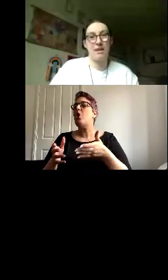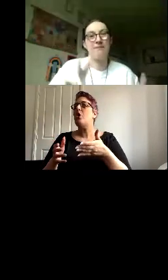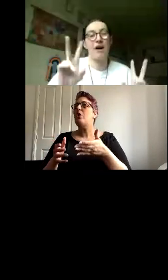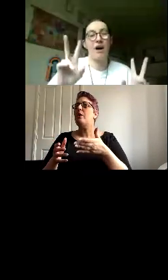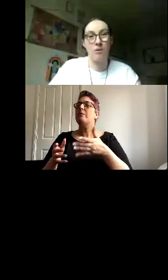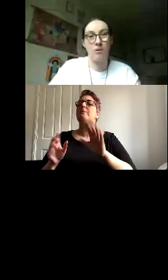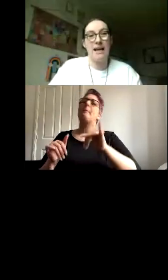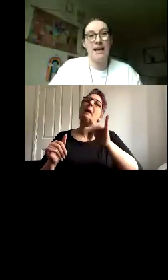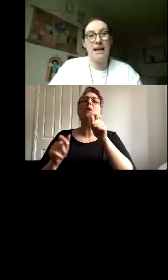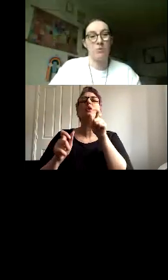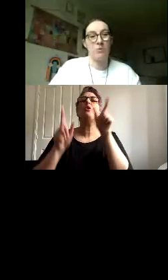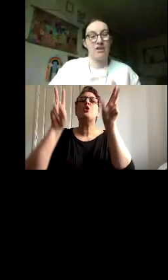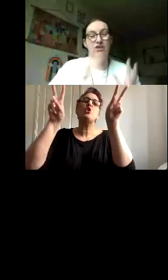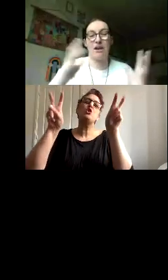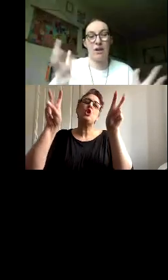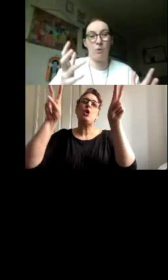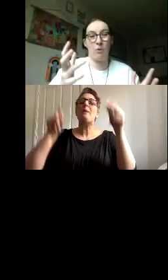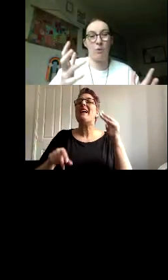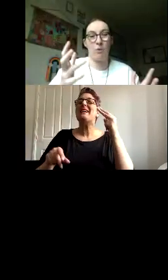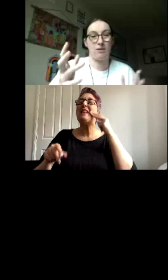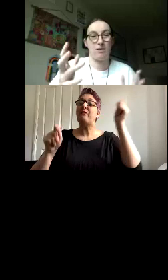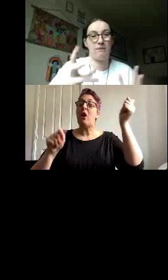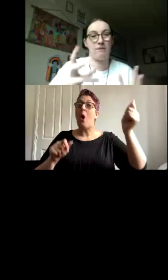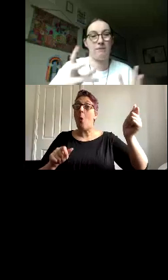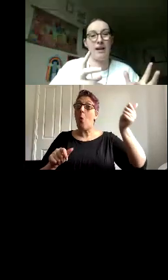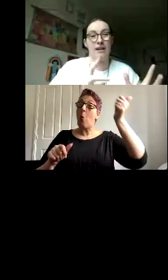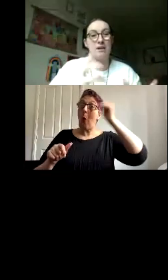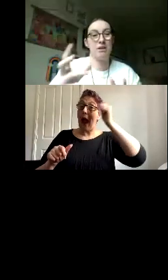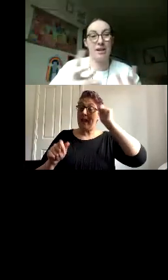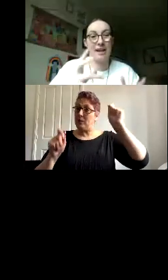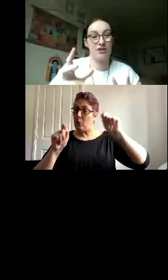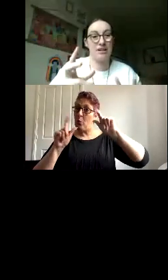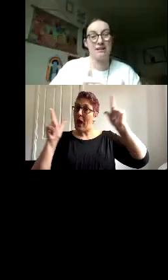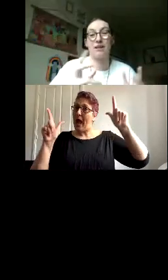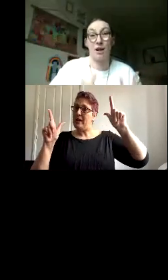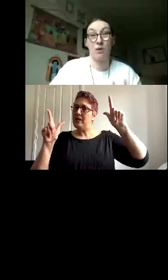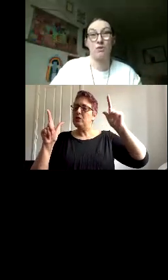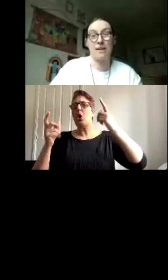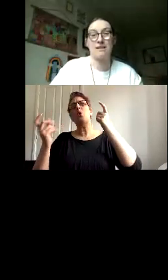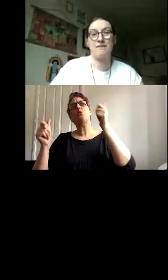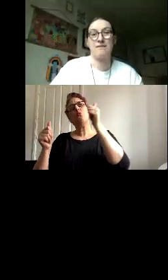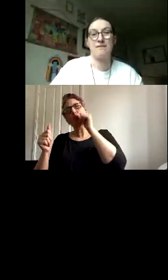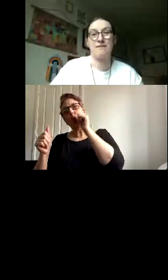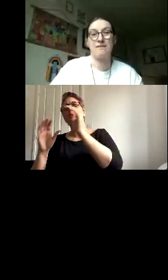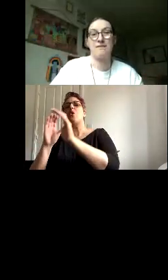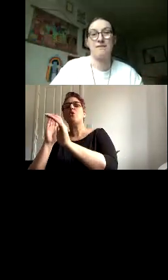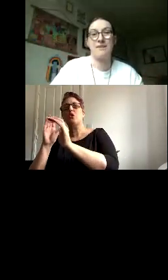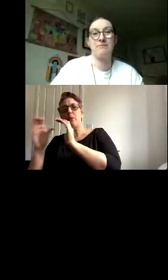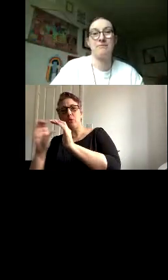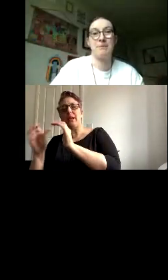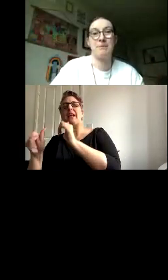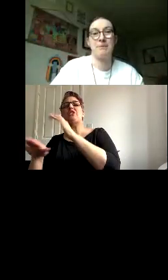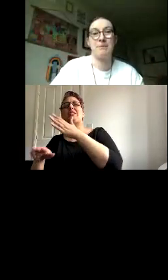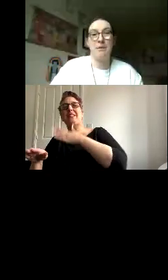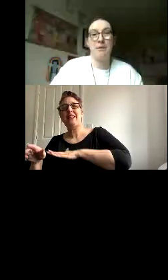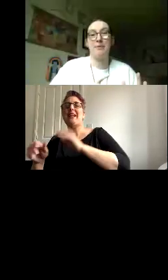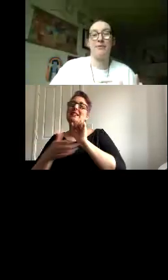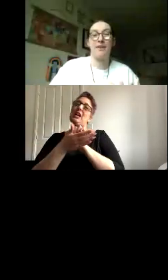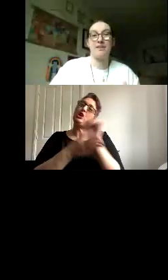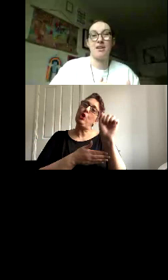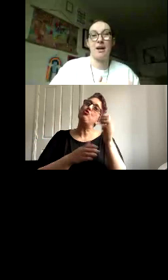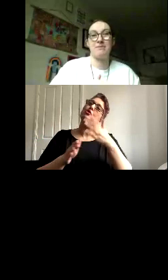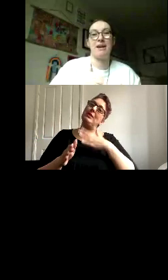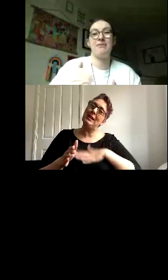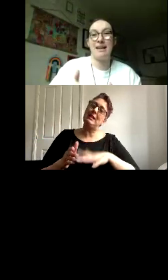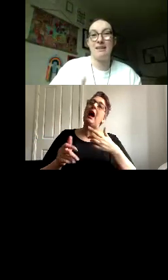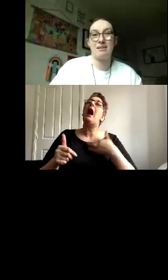before, which is having a general awareness of the communication needs and the cultural needs of deaf people. I prefer the